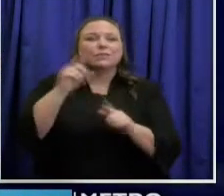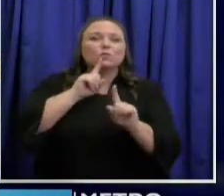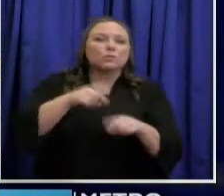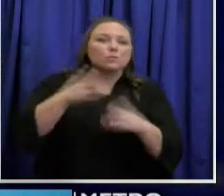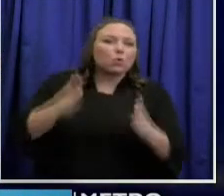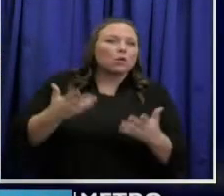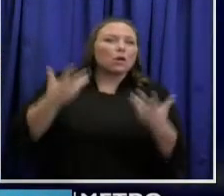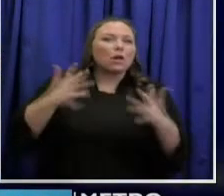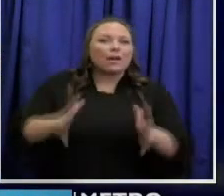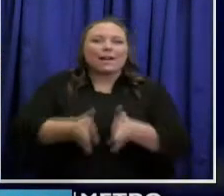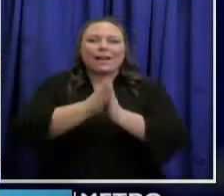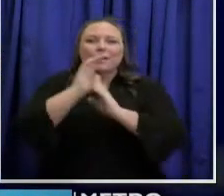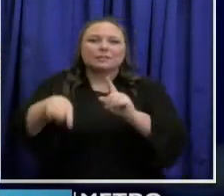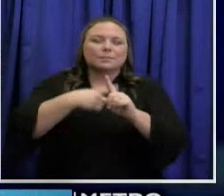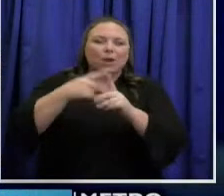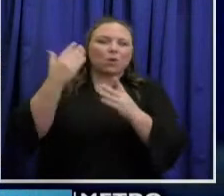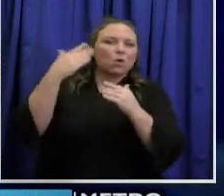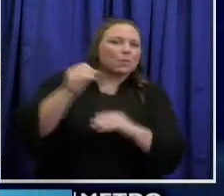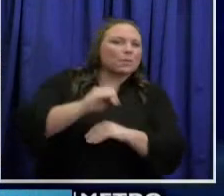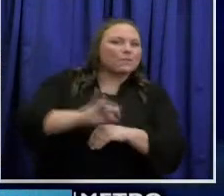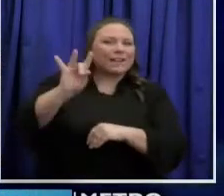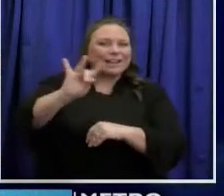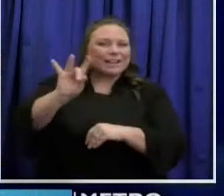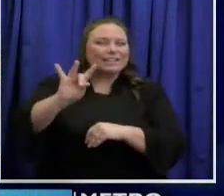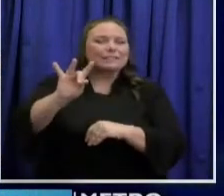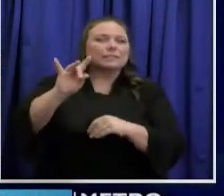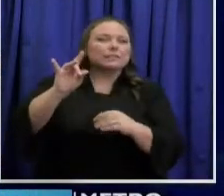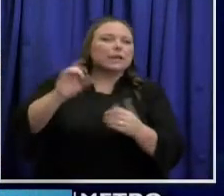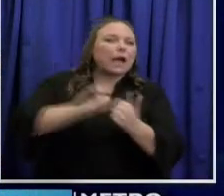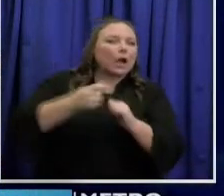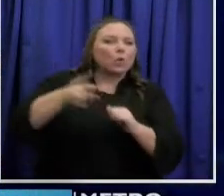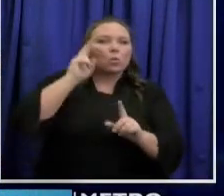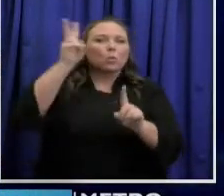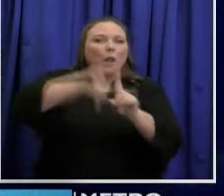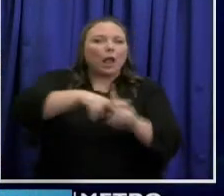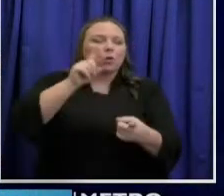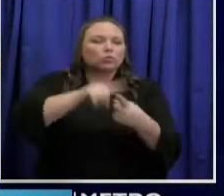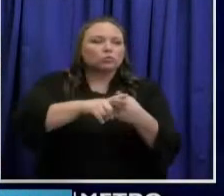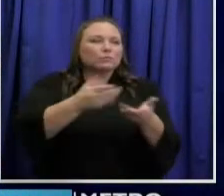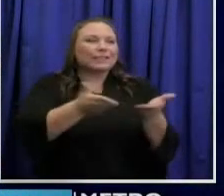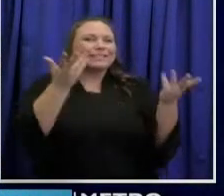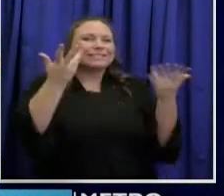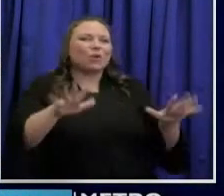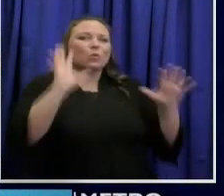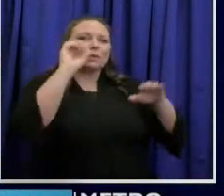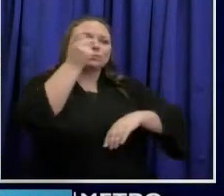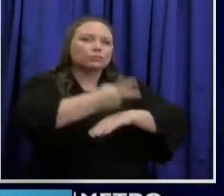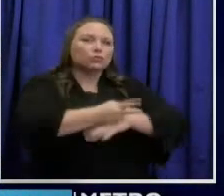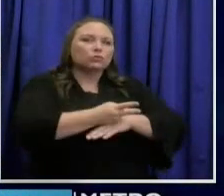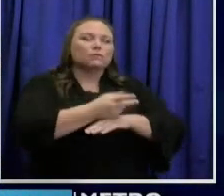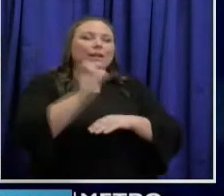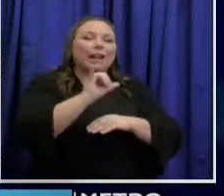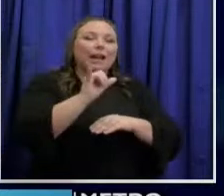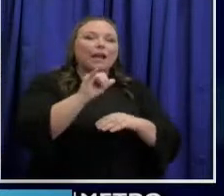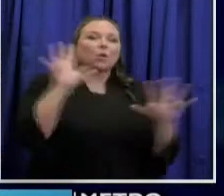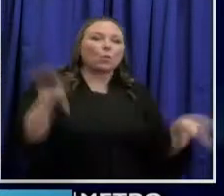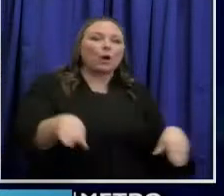asked about the limit of 8 and how you're going to apply it to things that have already been approved, like